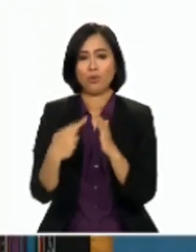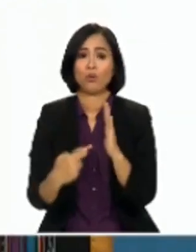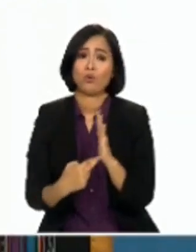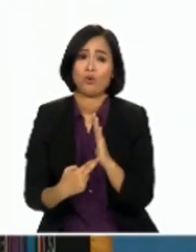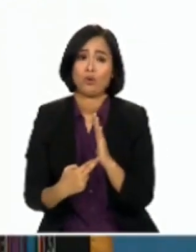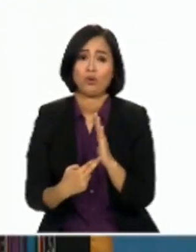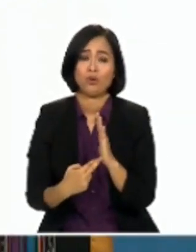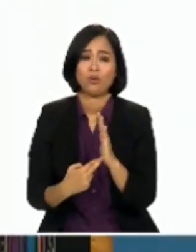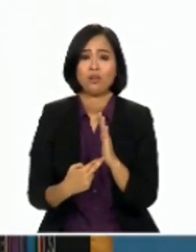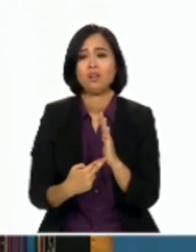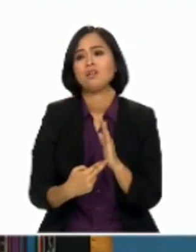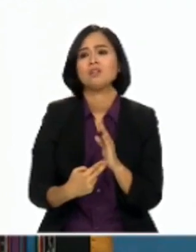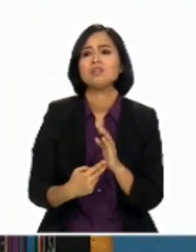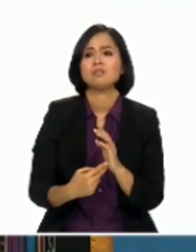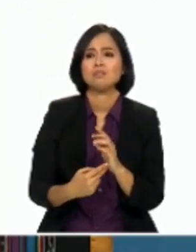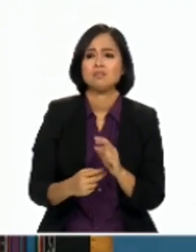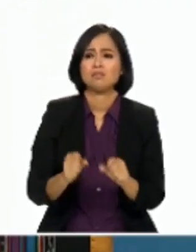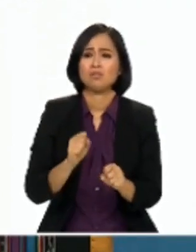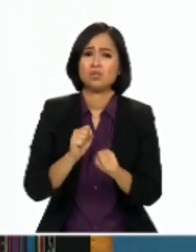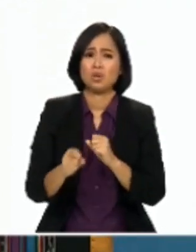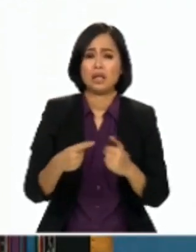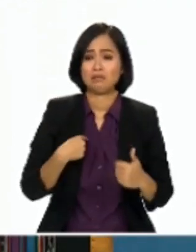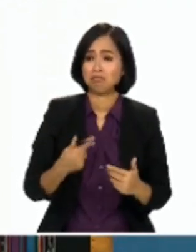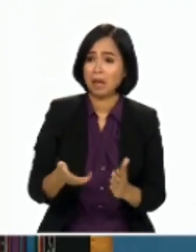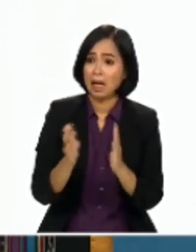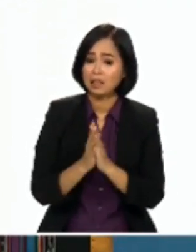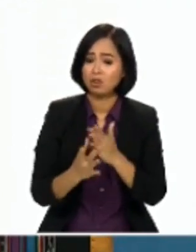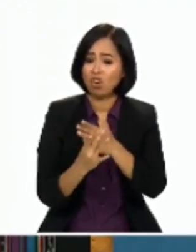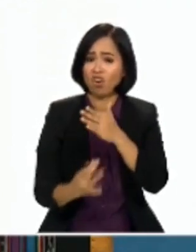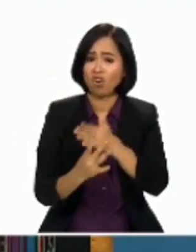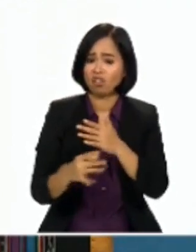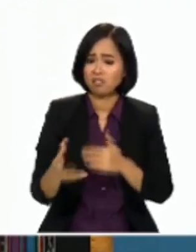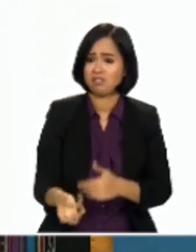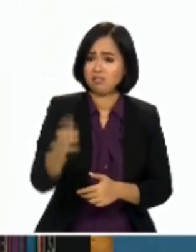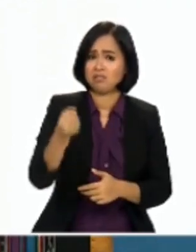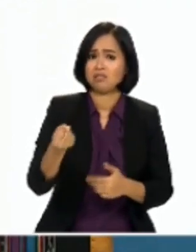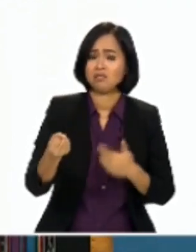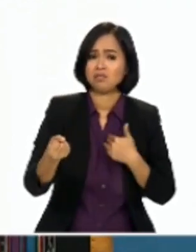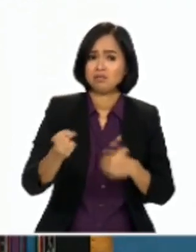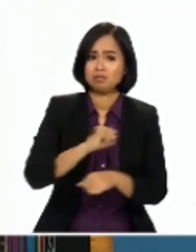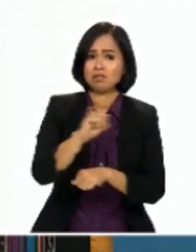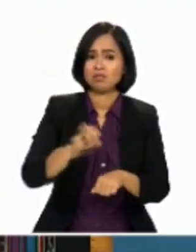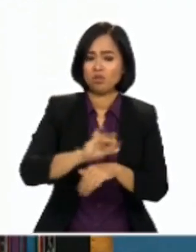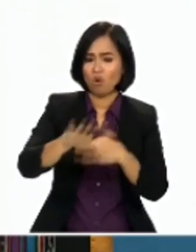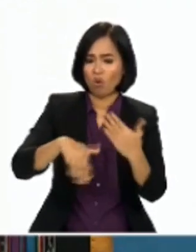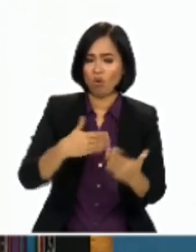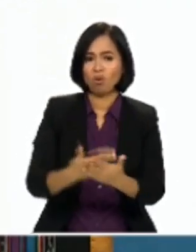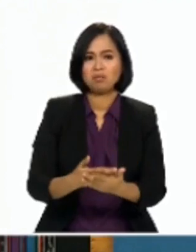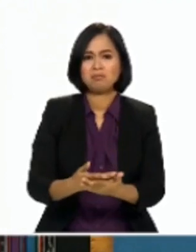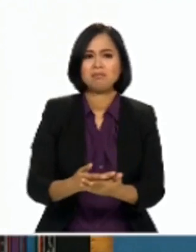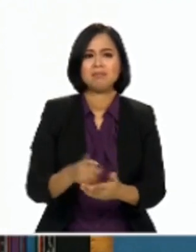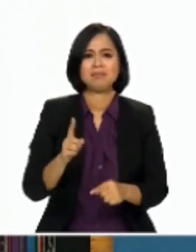I said, I could not even ask for the oil, claiming the entire resources of the monarch.